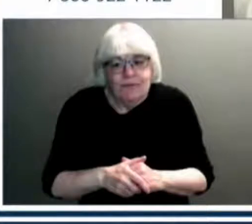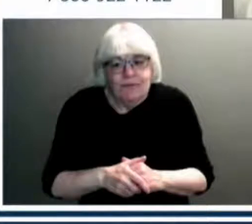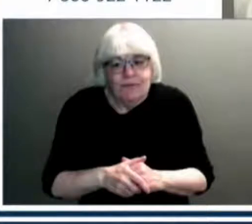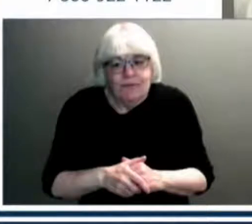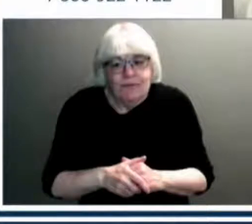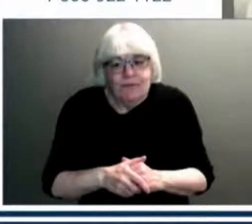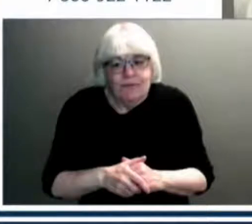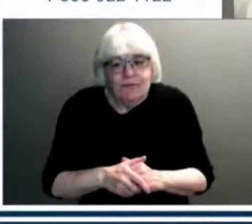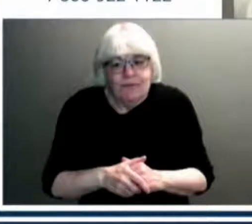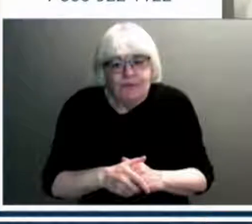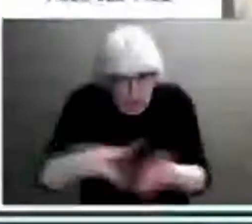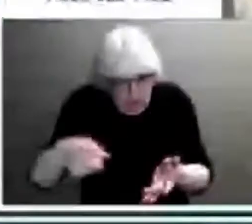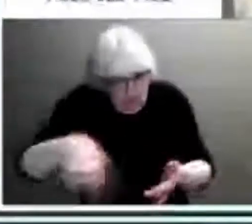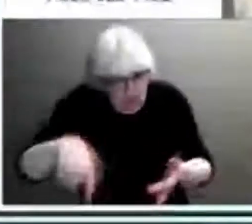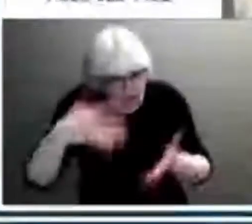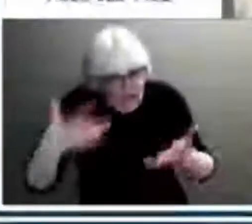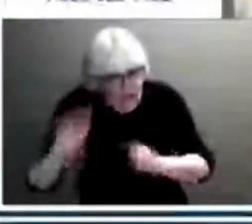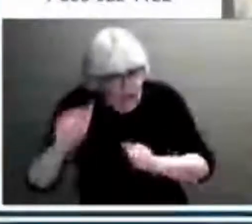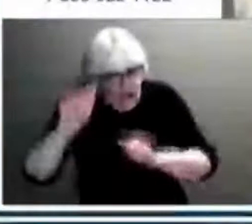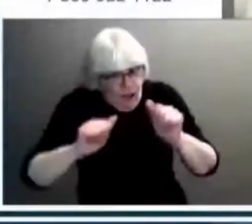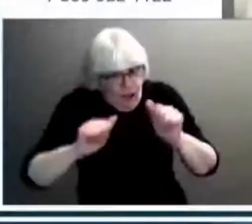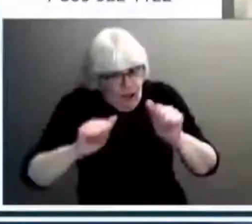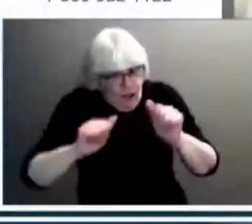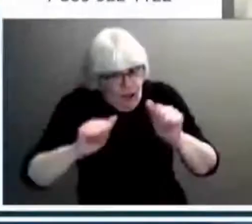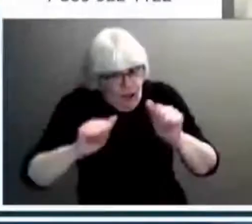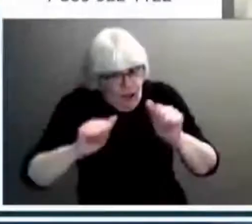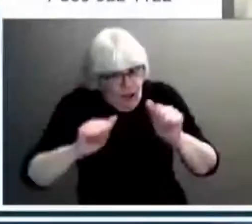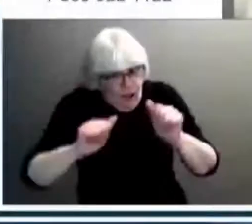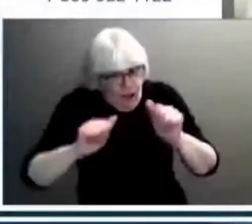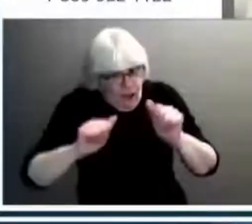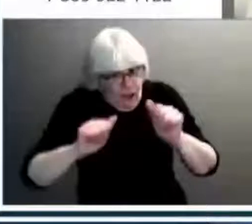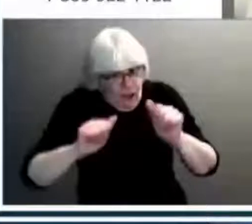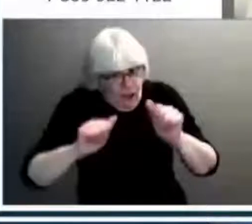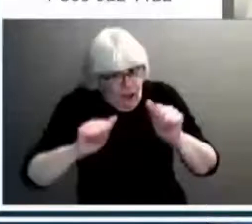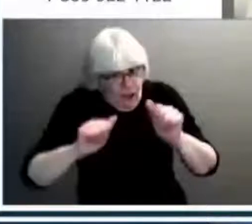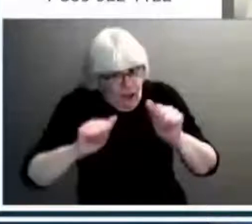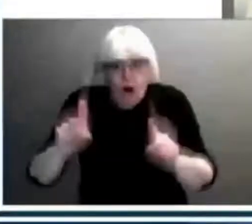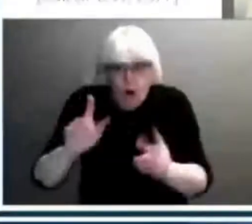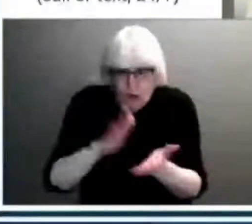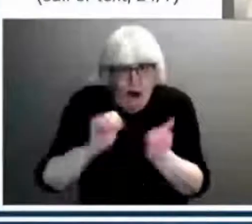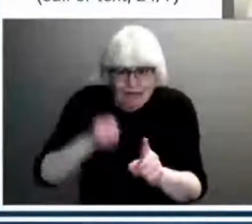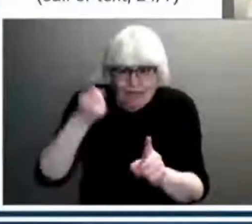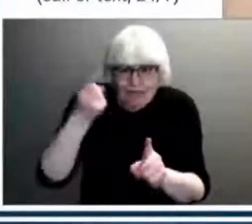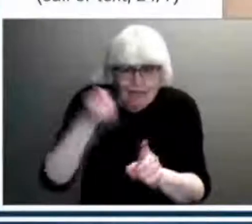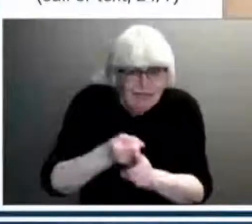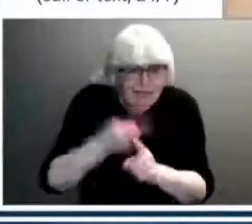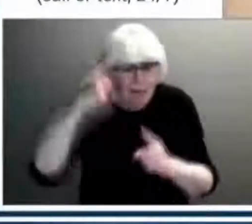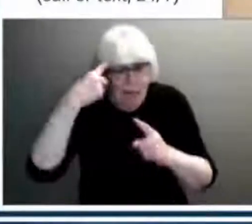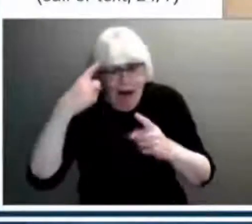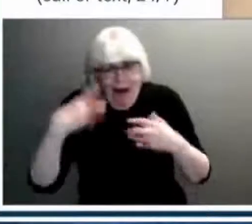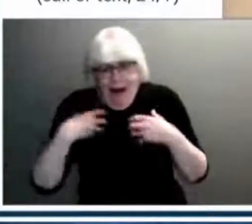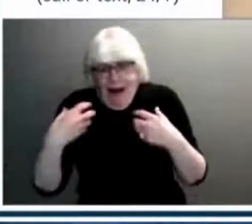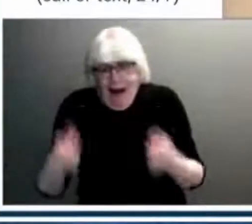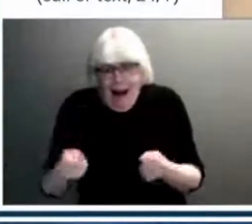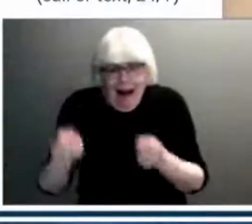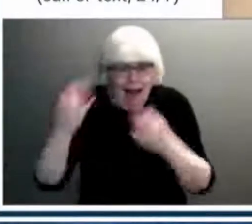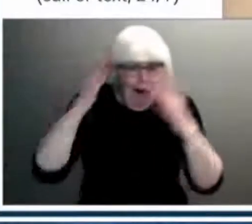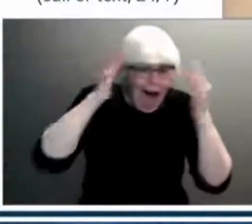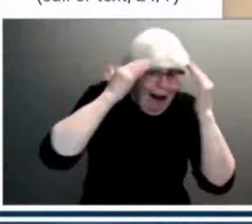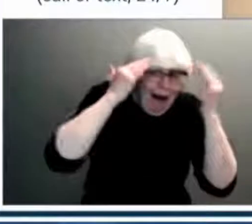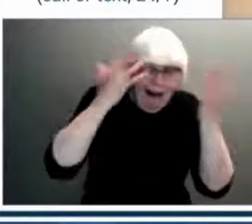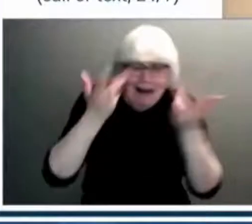pandemic? Thank you. certainly there were, there's